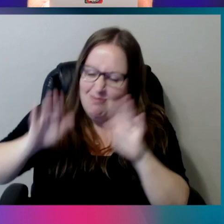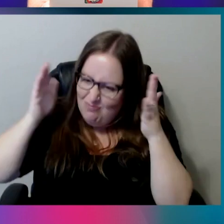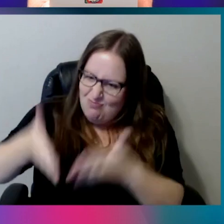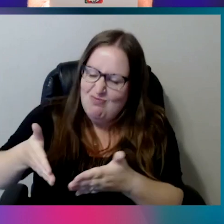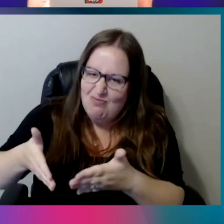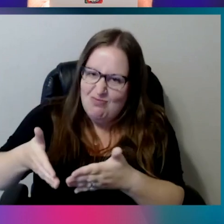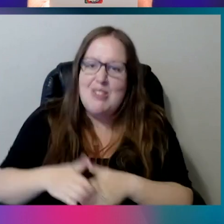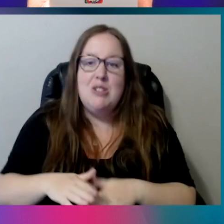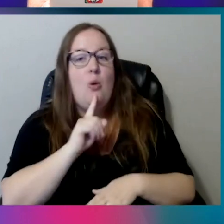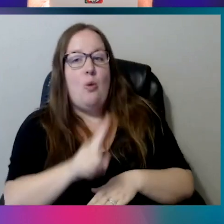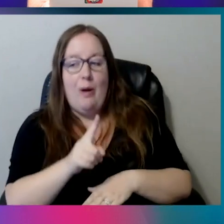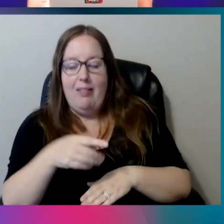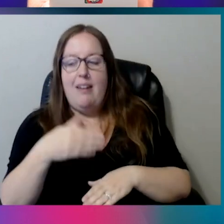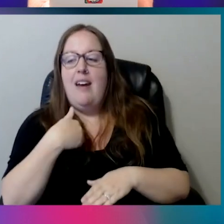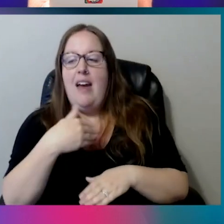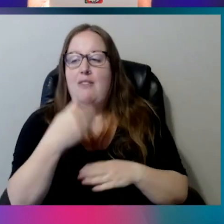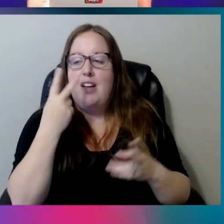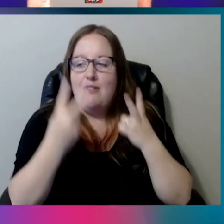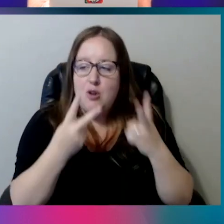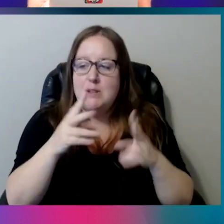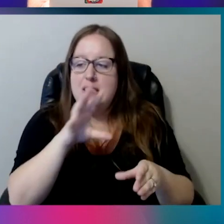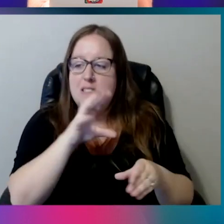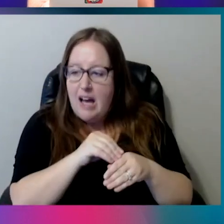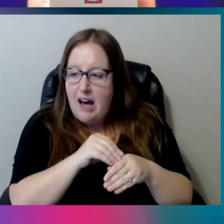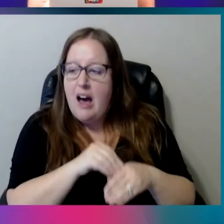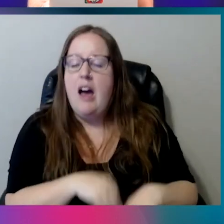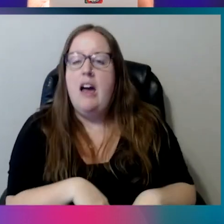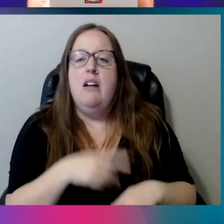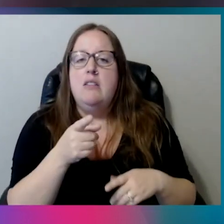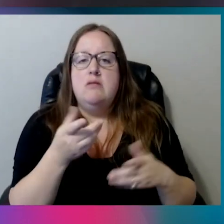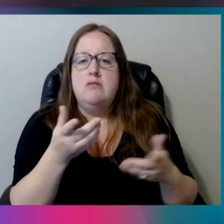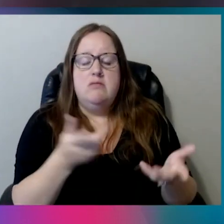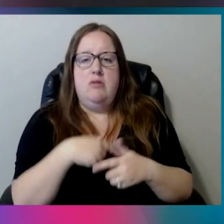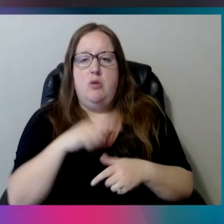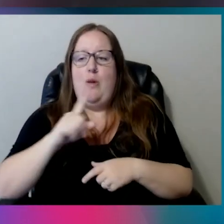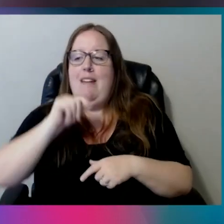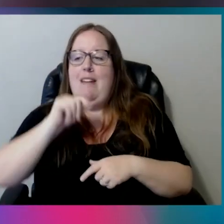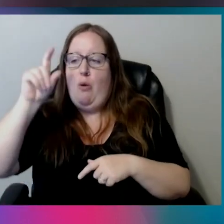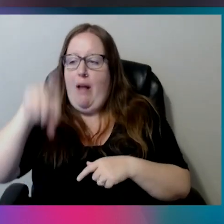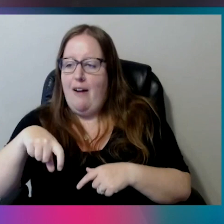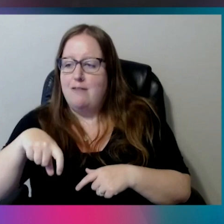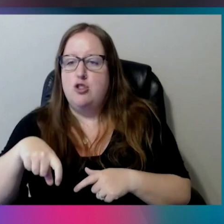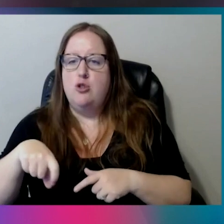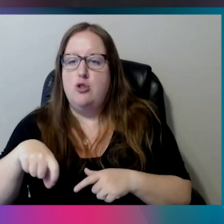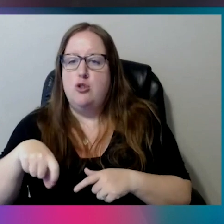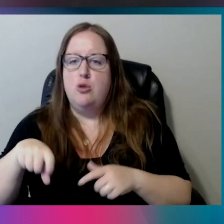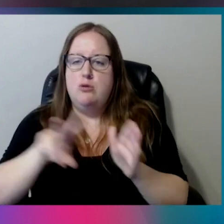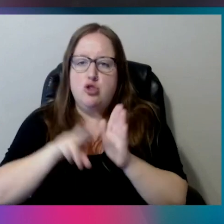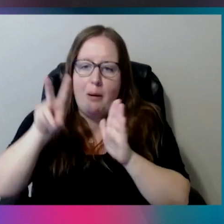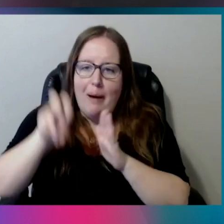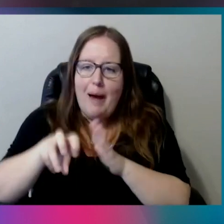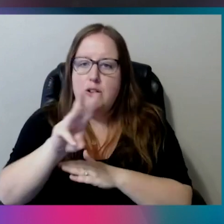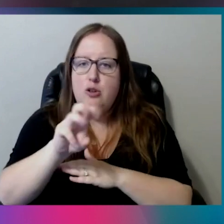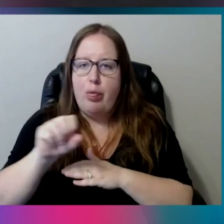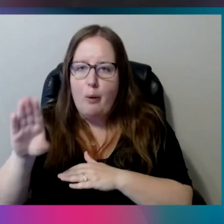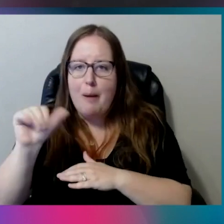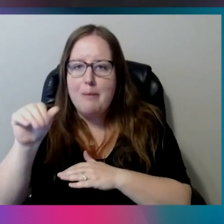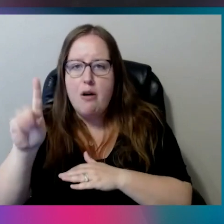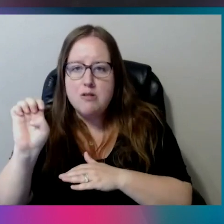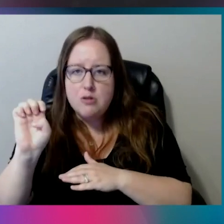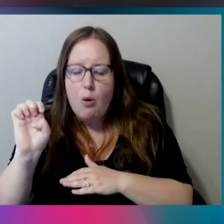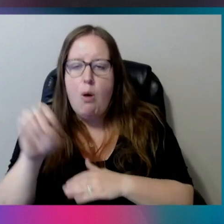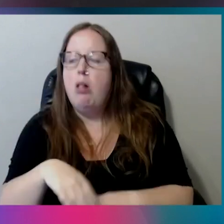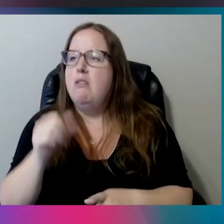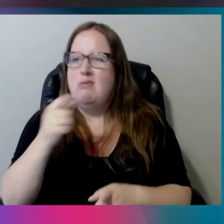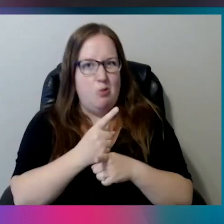rich views inside the IDE that I could work with and not have to, you know, jump out to a web console. Yeah. That was